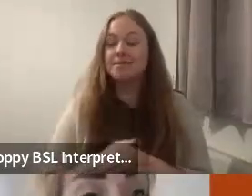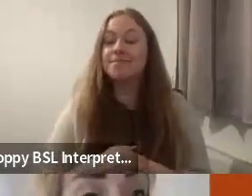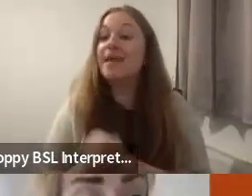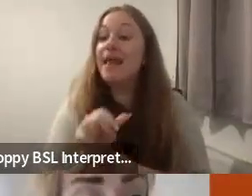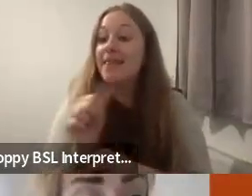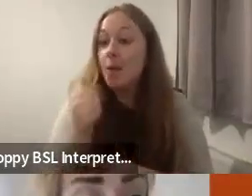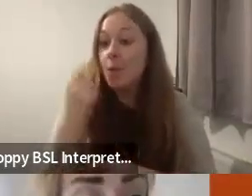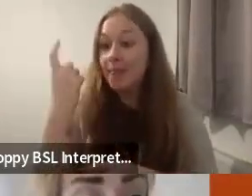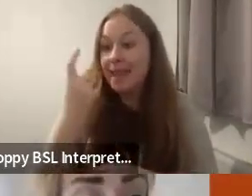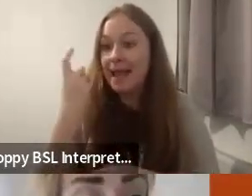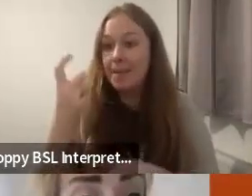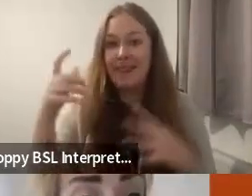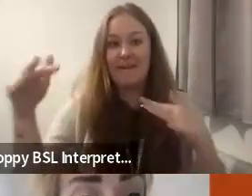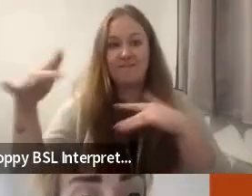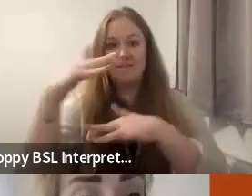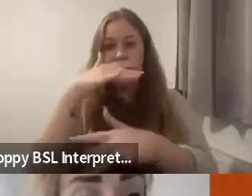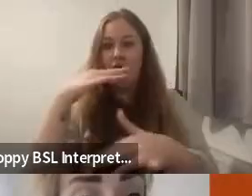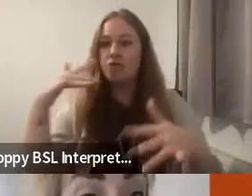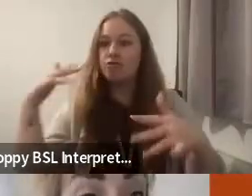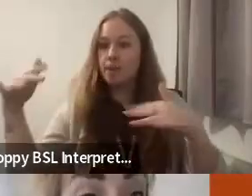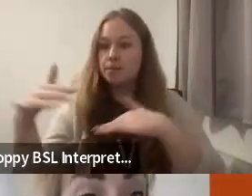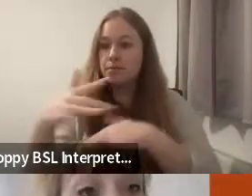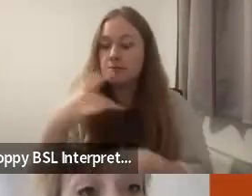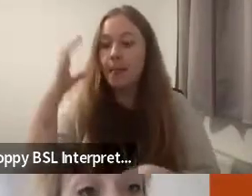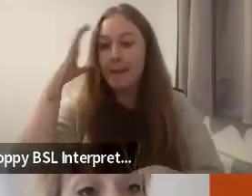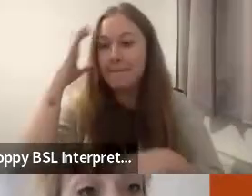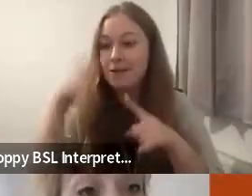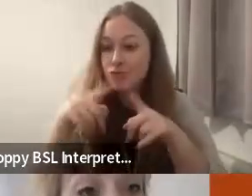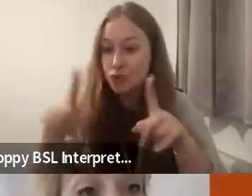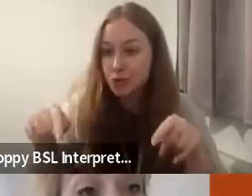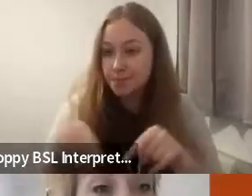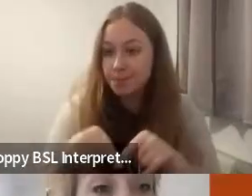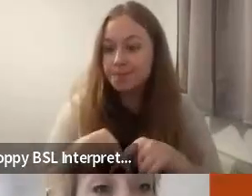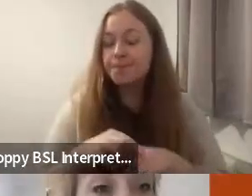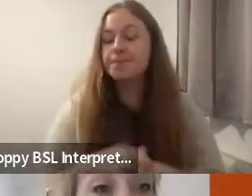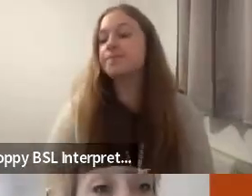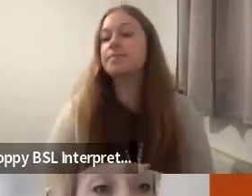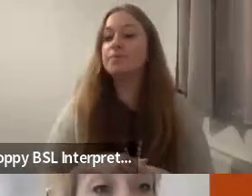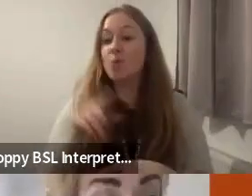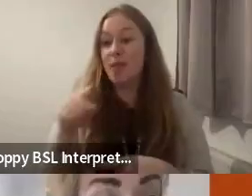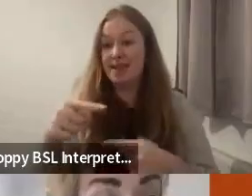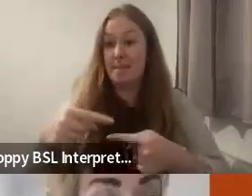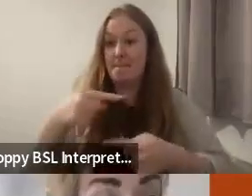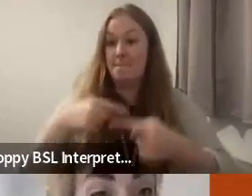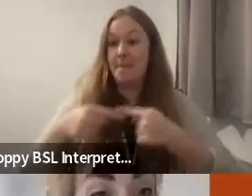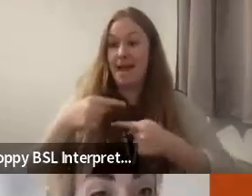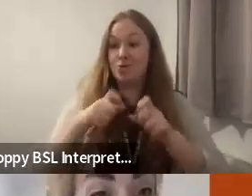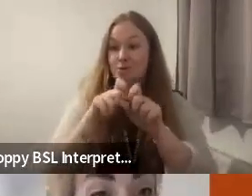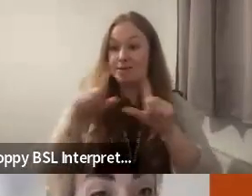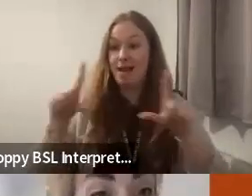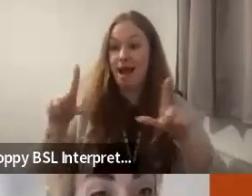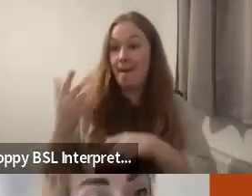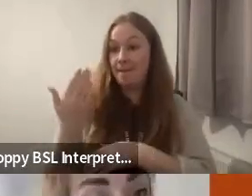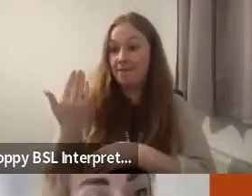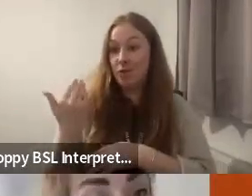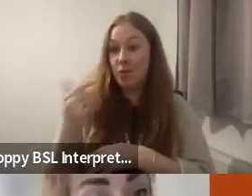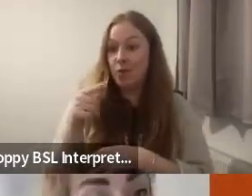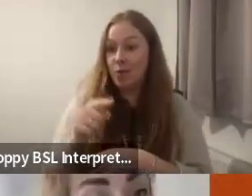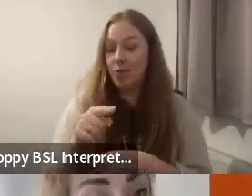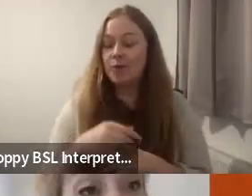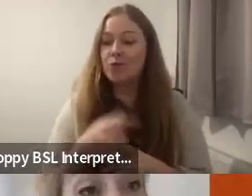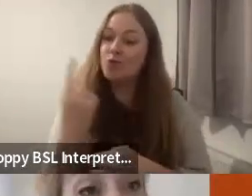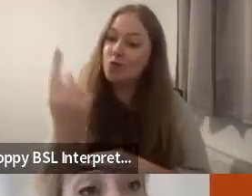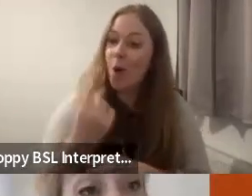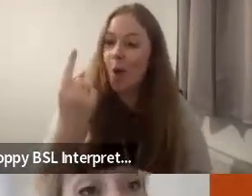physical environment of the bedroom. So that's where you'll then go back to that previous slide and be your own